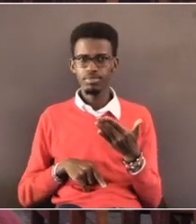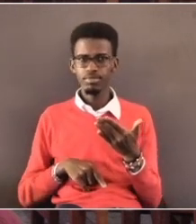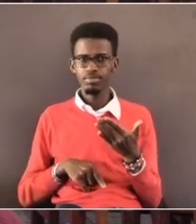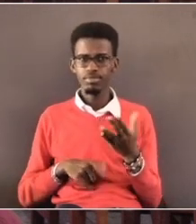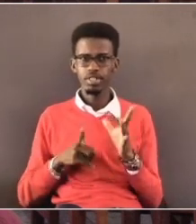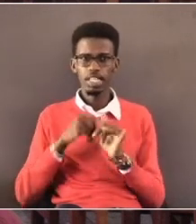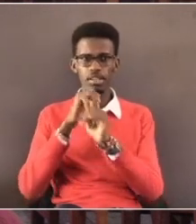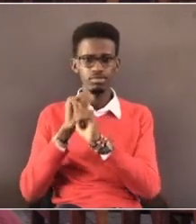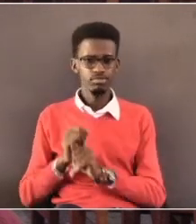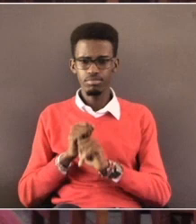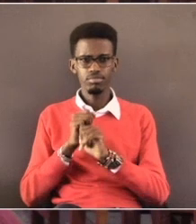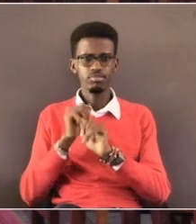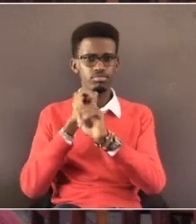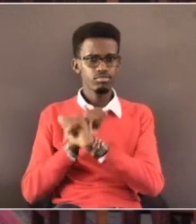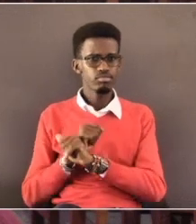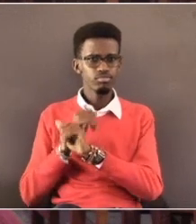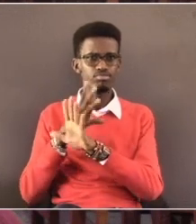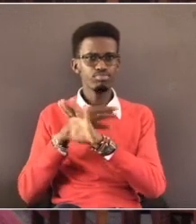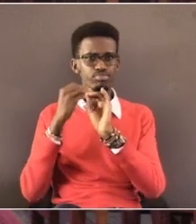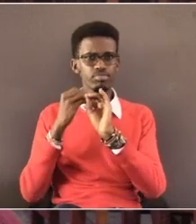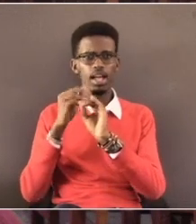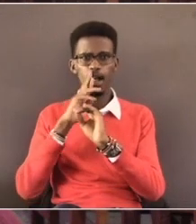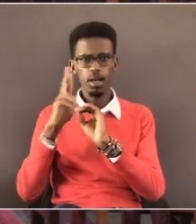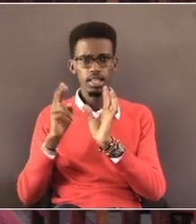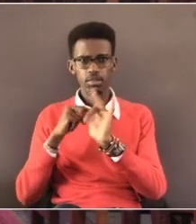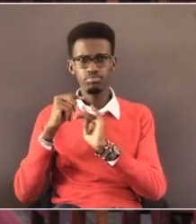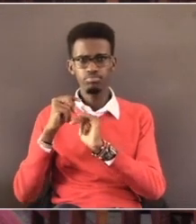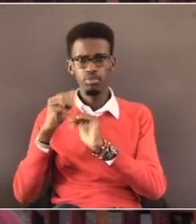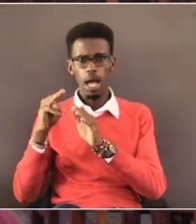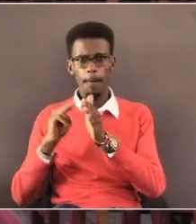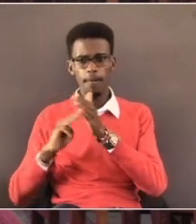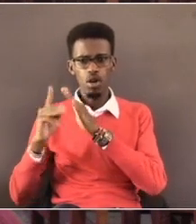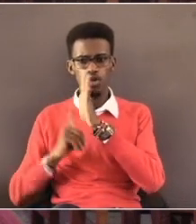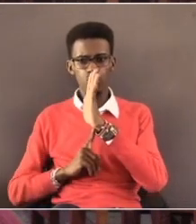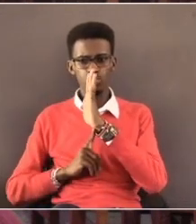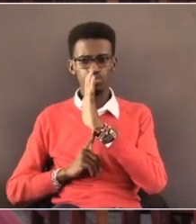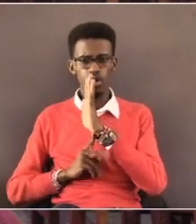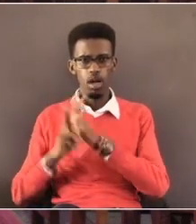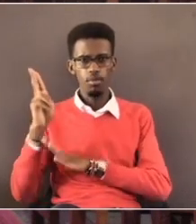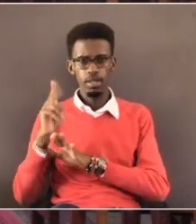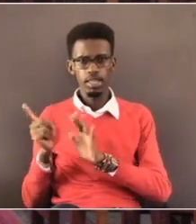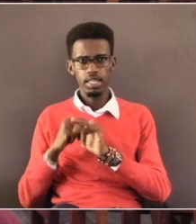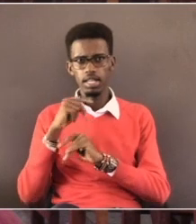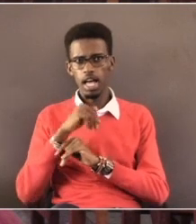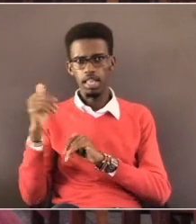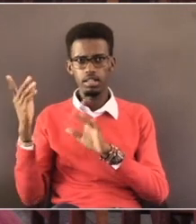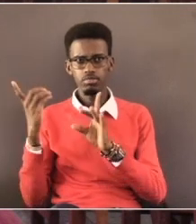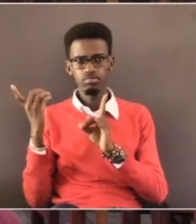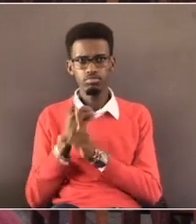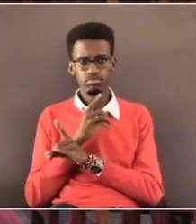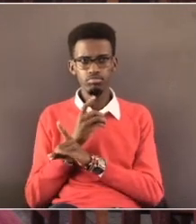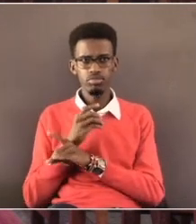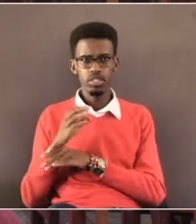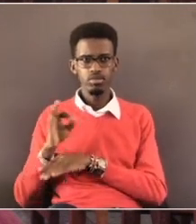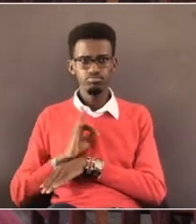guards protecting the president are, if a message shows up and it is from another gender.